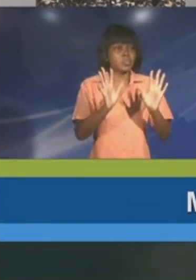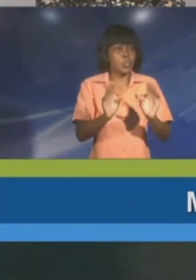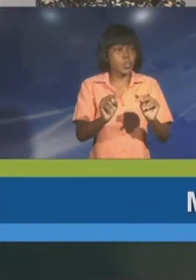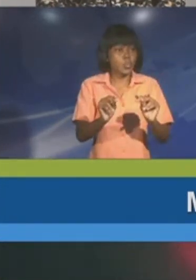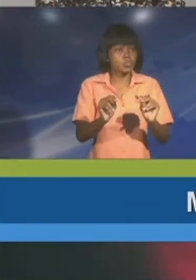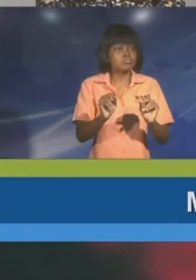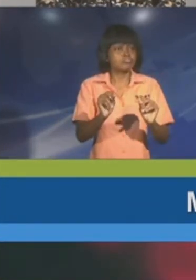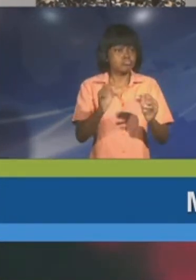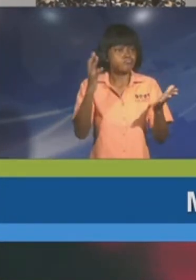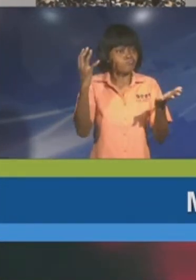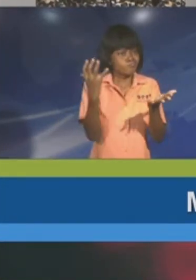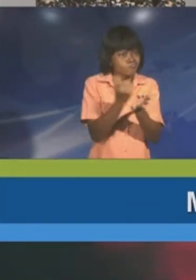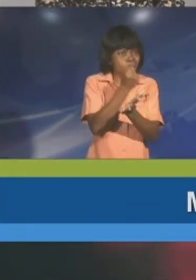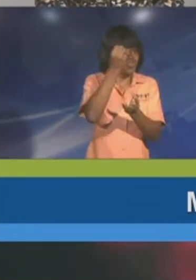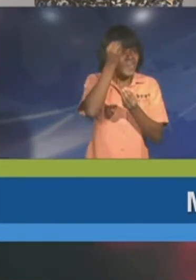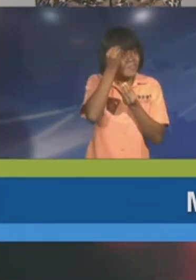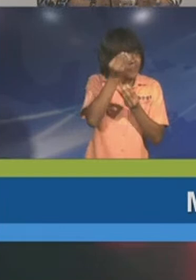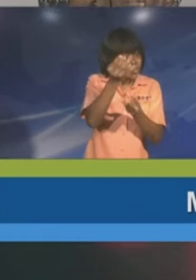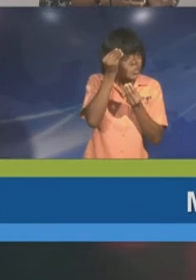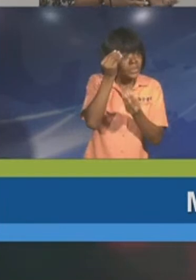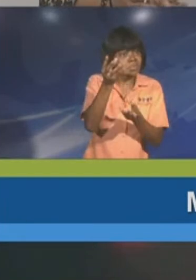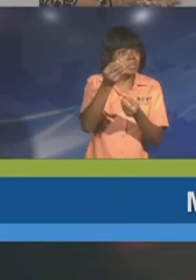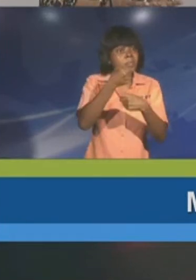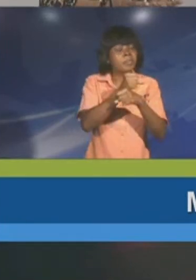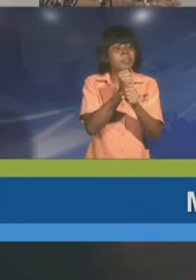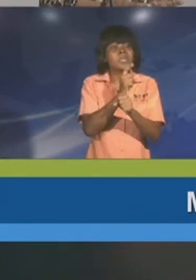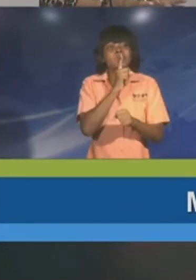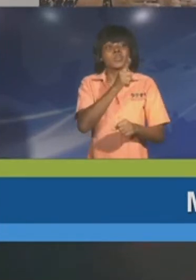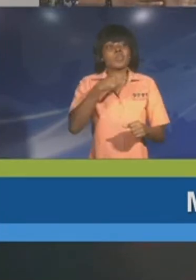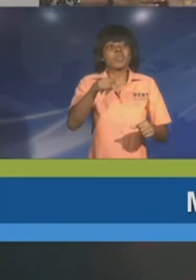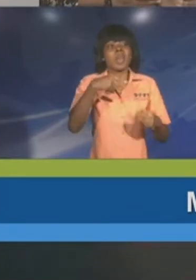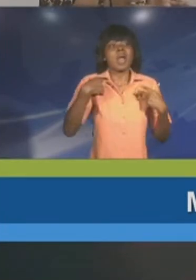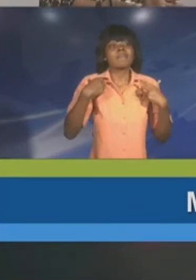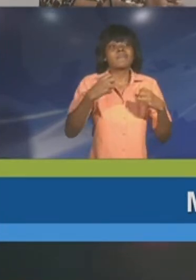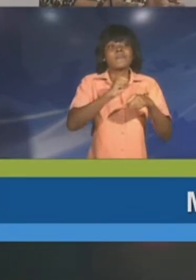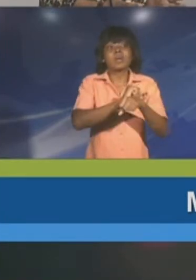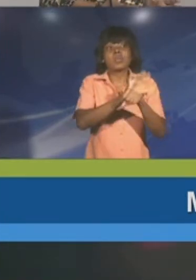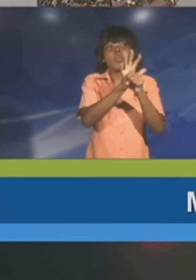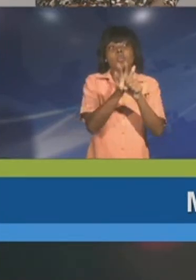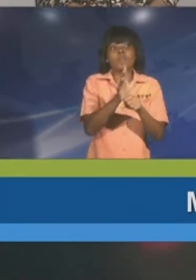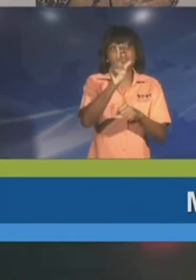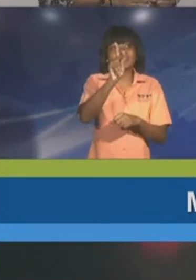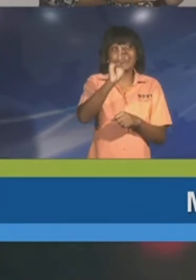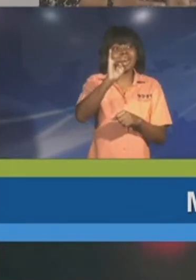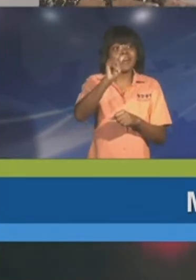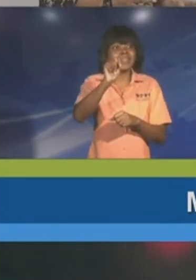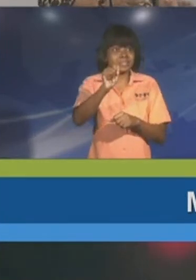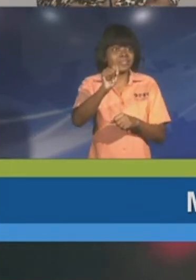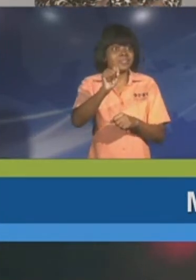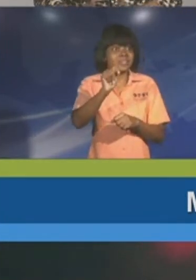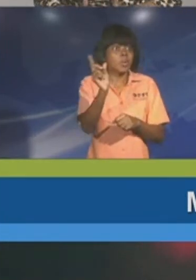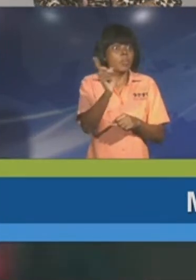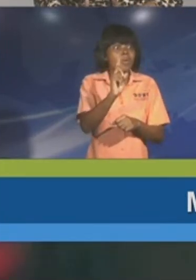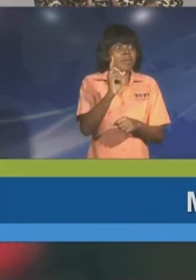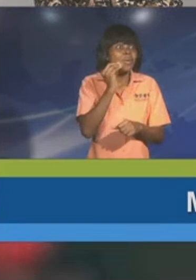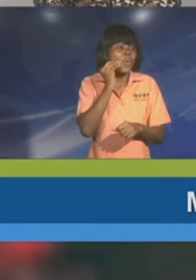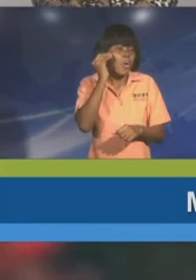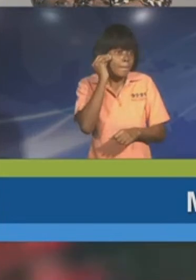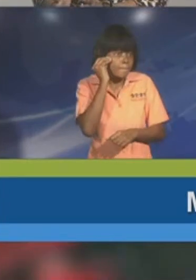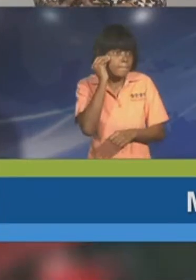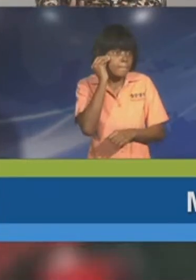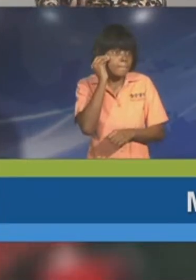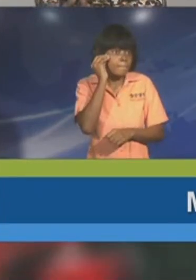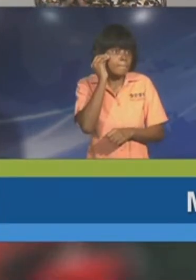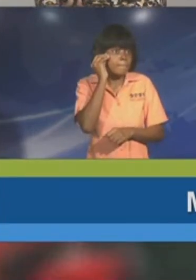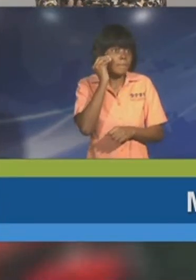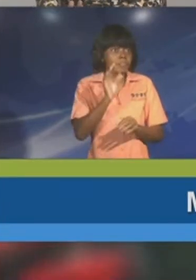recommend having the COVID kit at home. It can be a space in your medicine cabinet or a space in your counter away from your children,